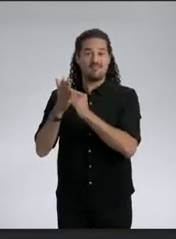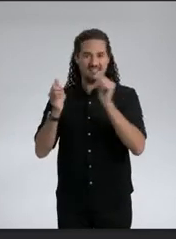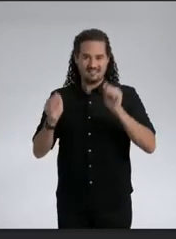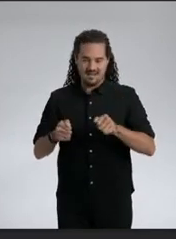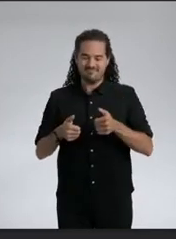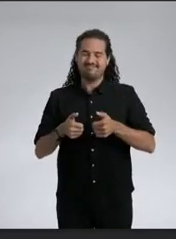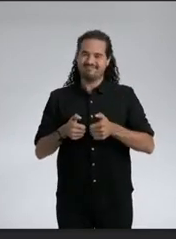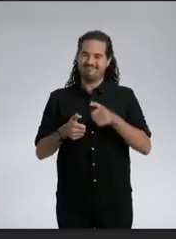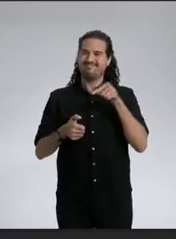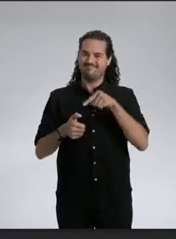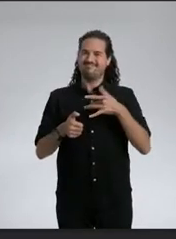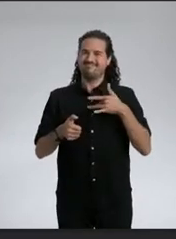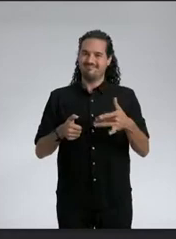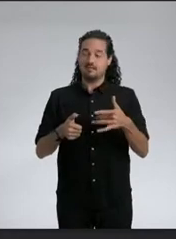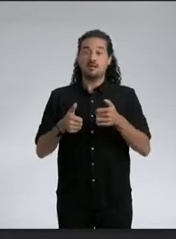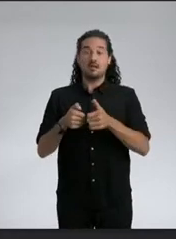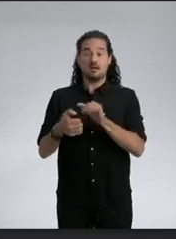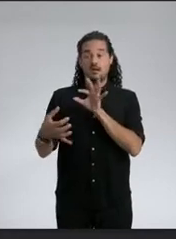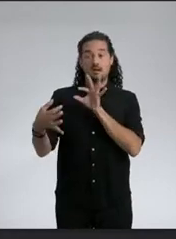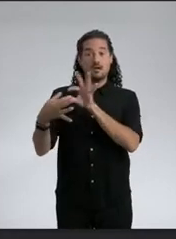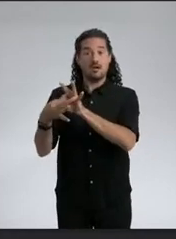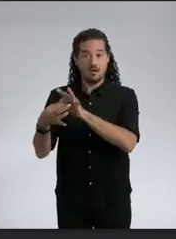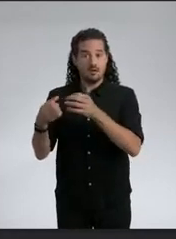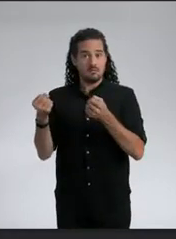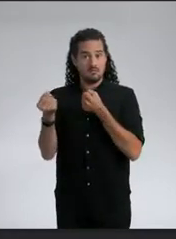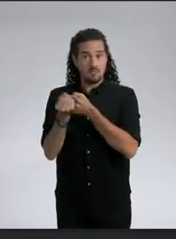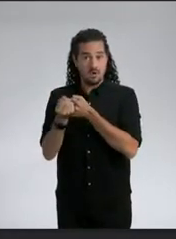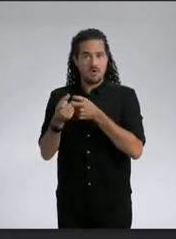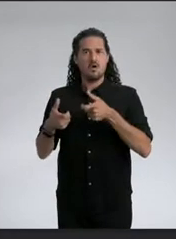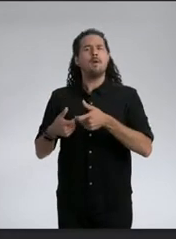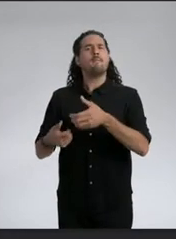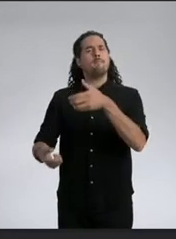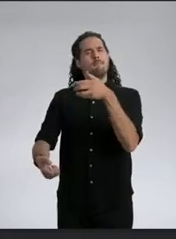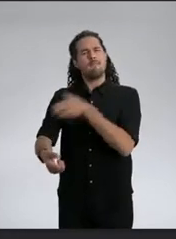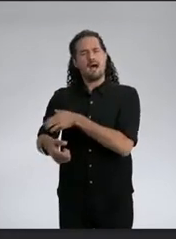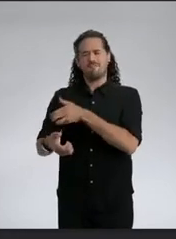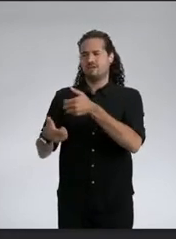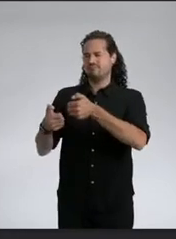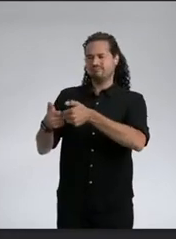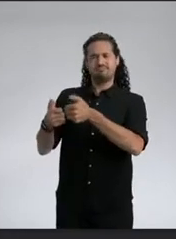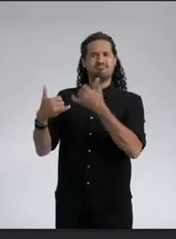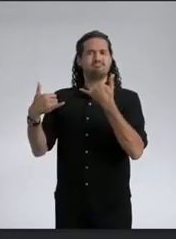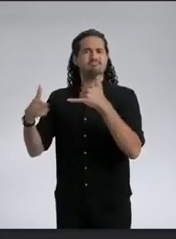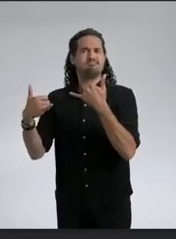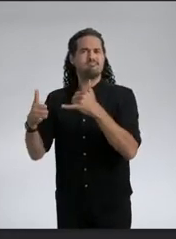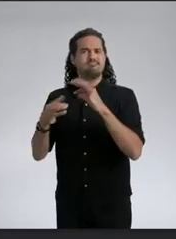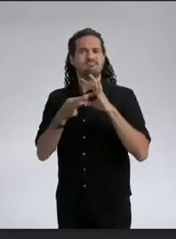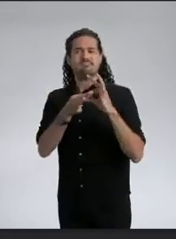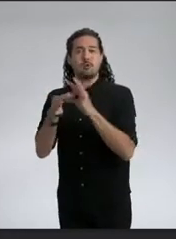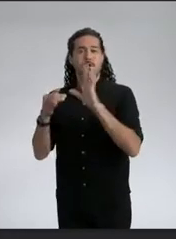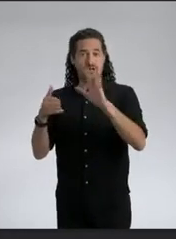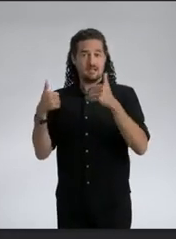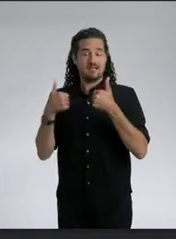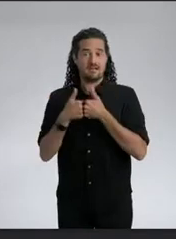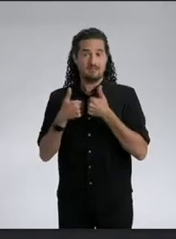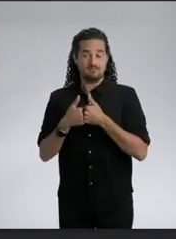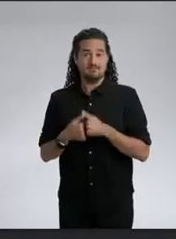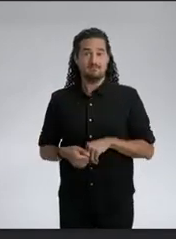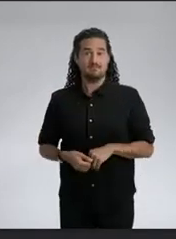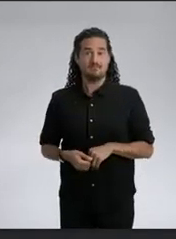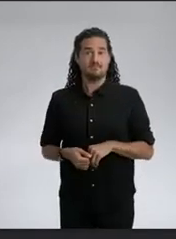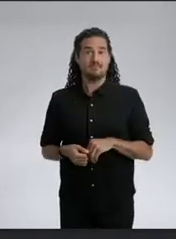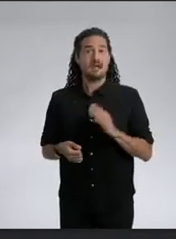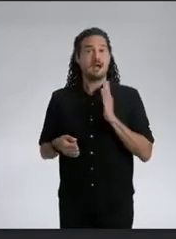controller support is a powerful and easy way to use a common input model to bring your games to our unified graphics platform. Our game